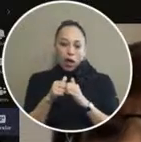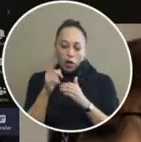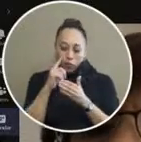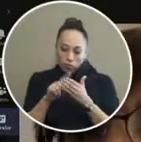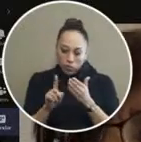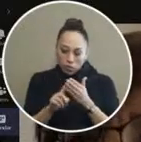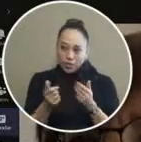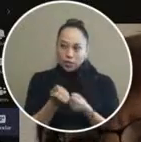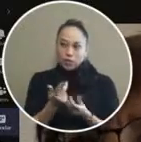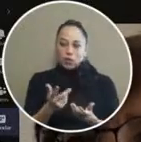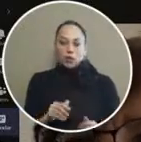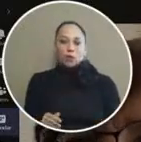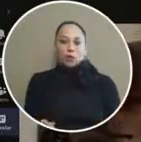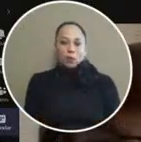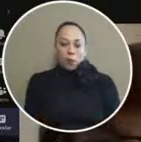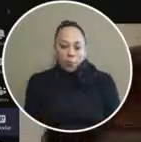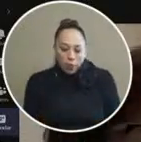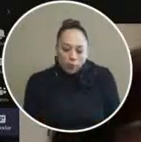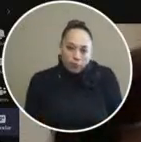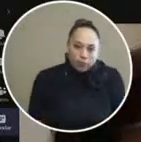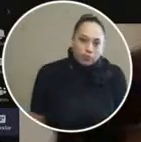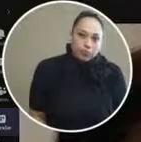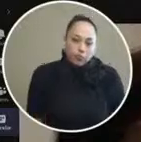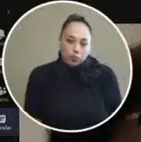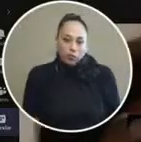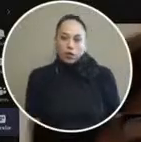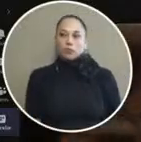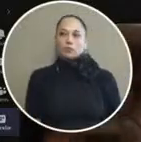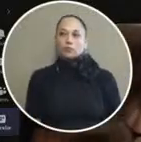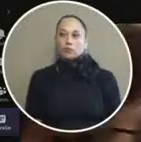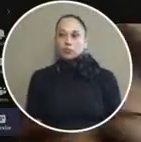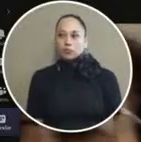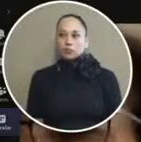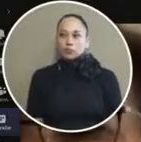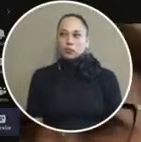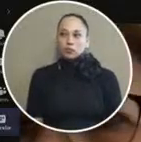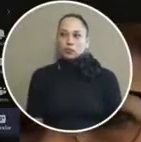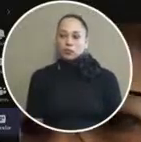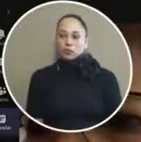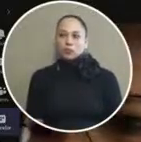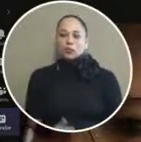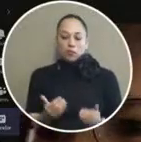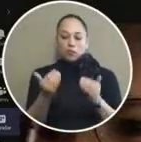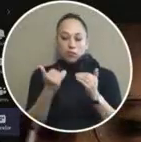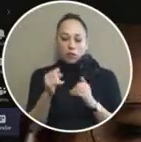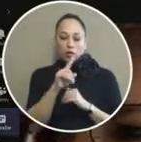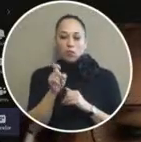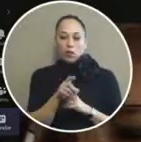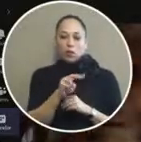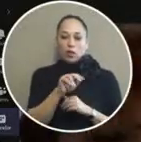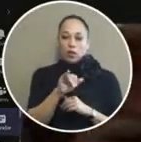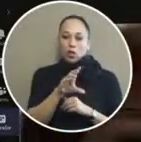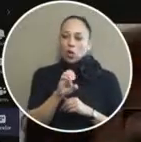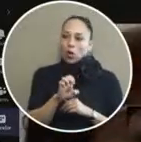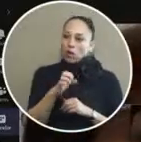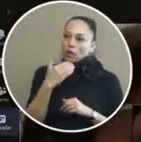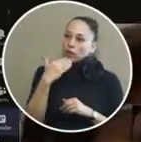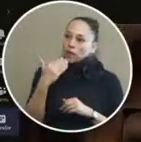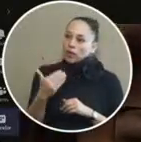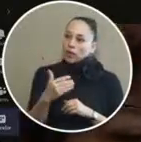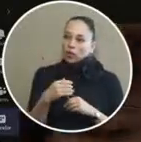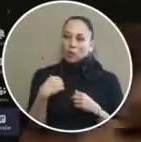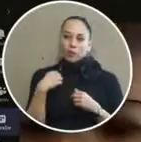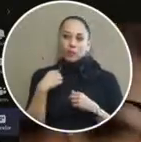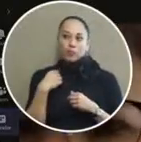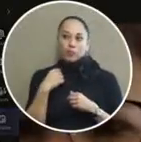out. Okay. Thank you so much for all your hard work. And then my next question, thanks, Nicole. Thank you, Araceli. My